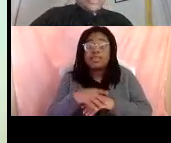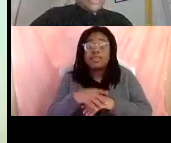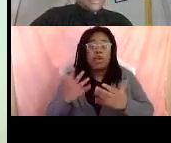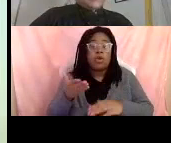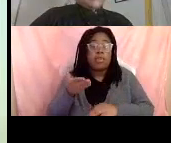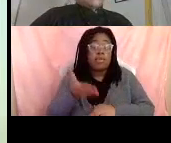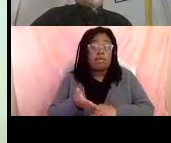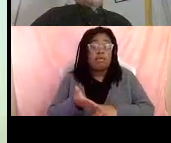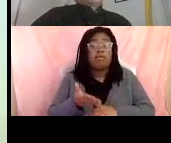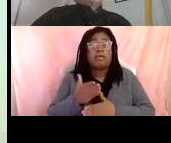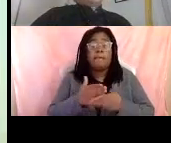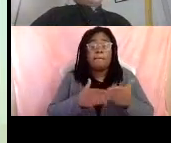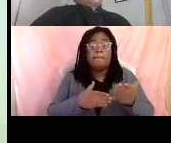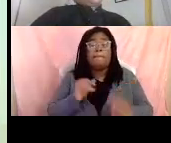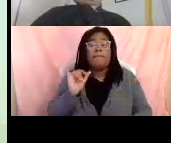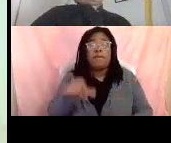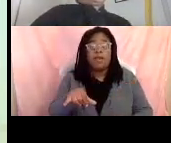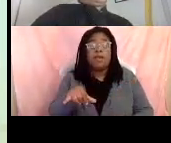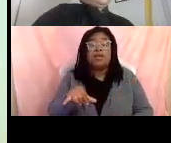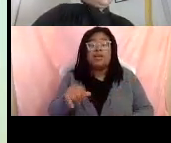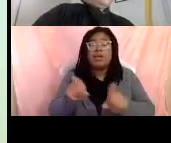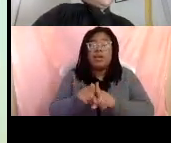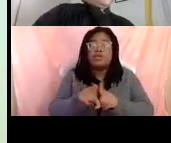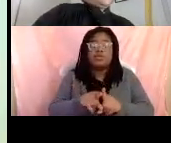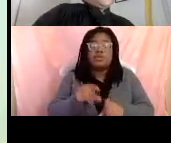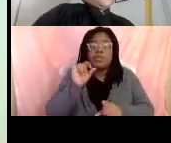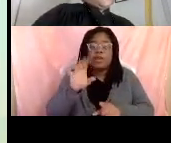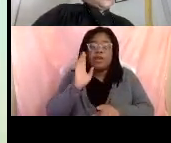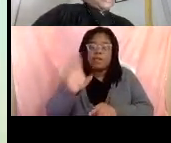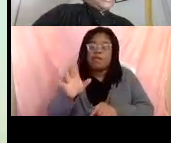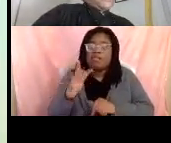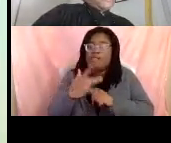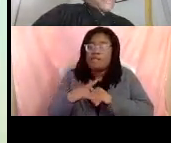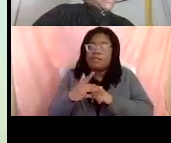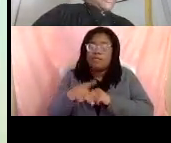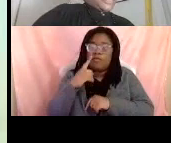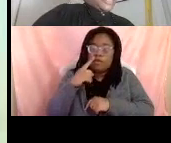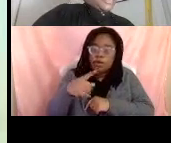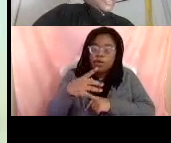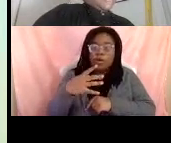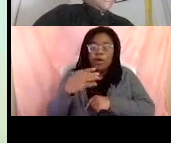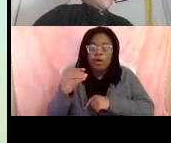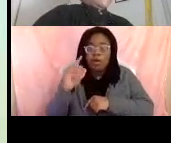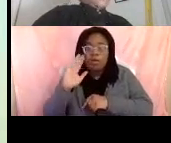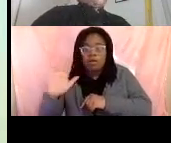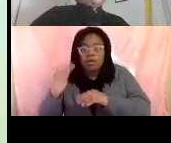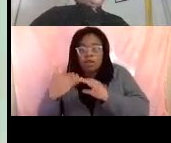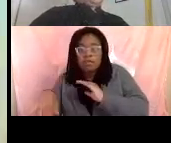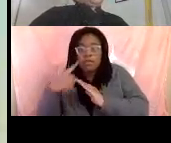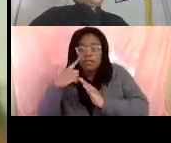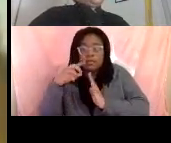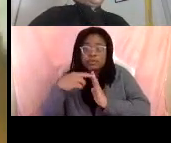some that are also going to be available to you in your email for registering. And all of